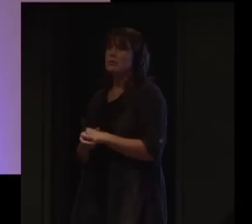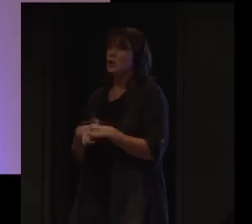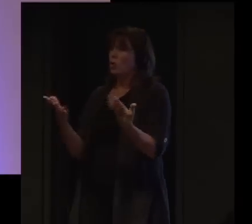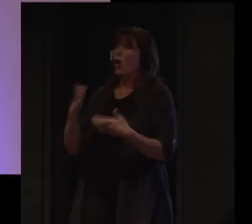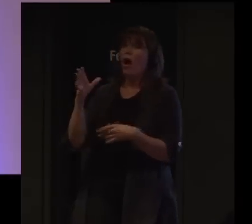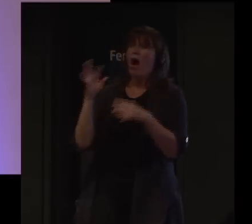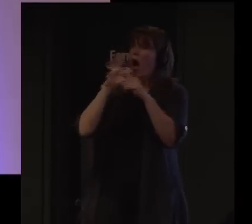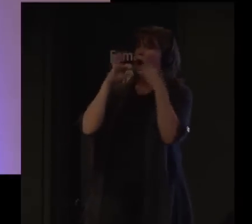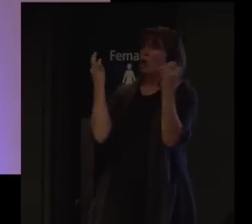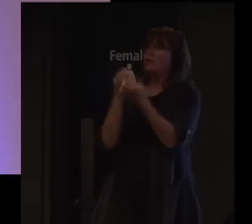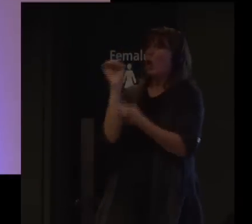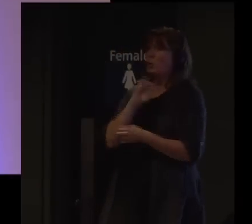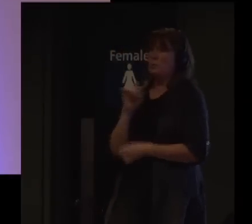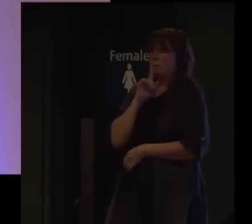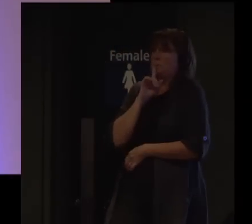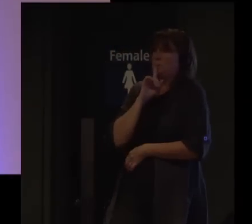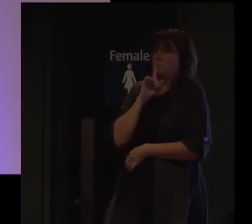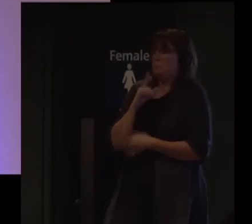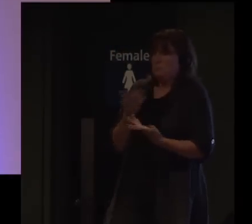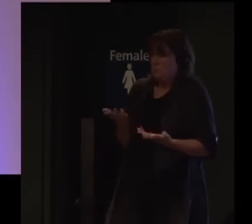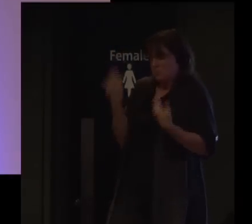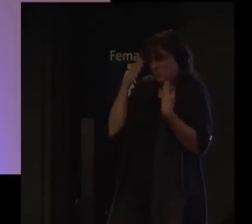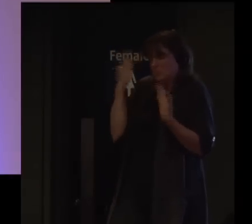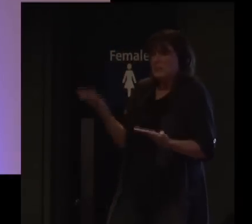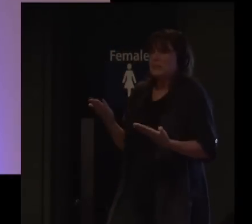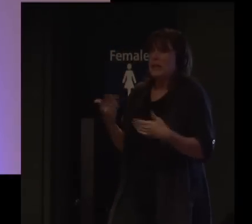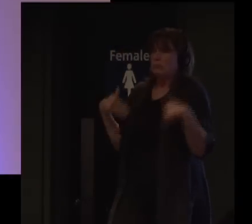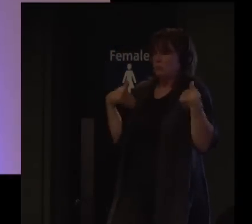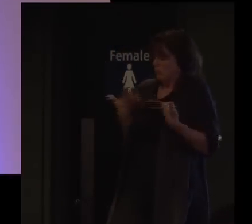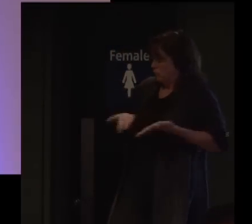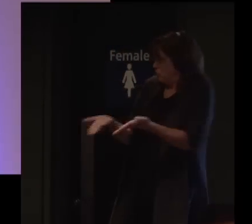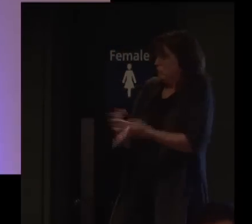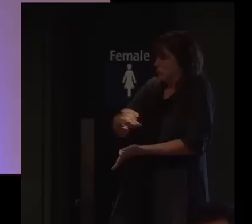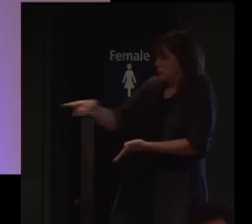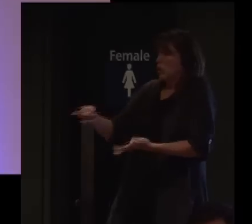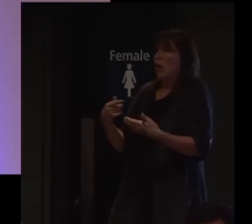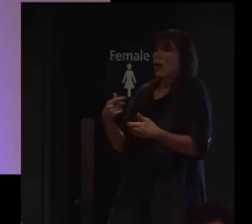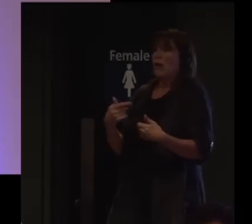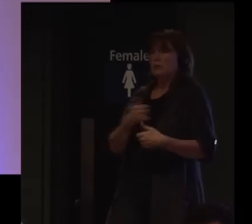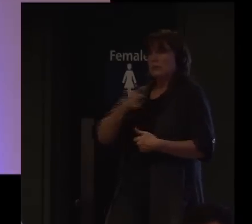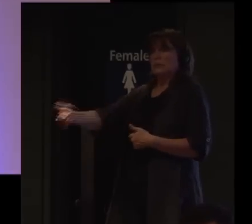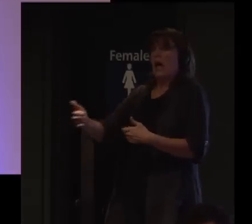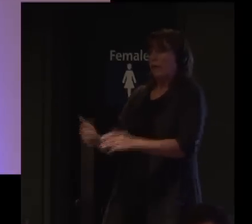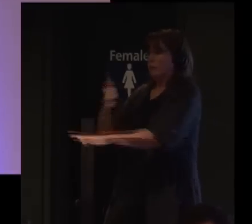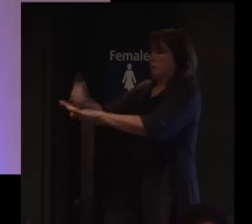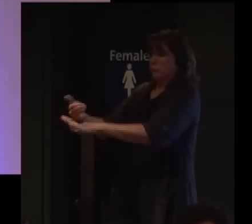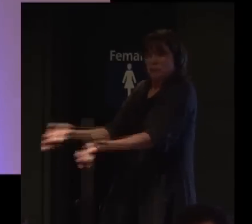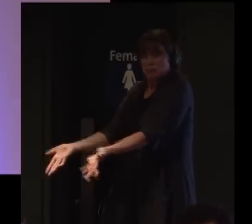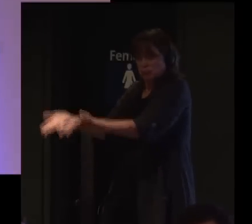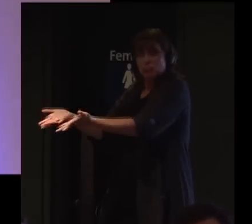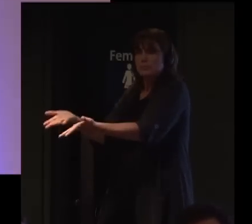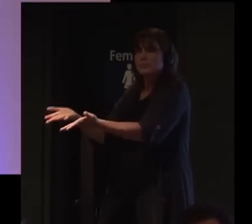won't say anything about it because, well, first, there is the principle of autonomy of the sport movement, but also because at the end of the day, this